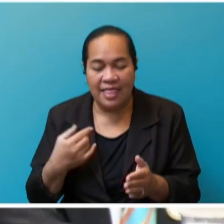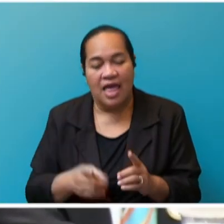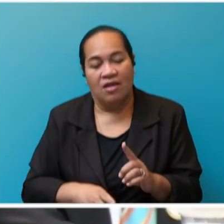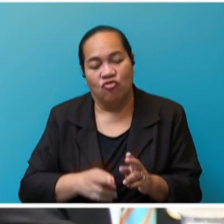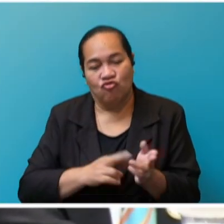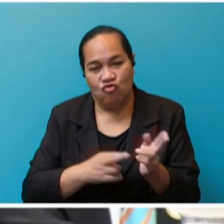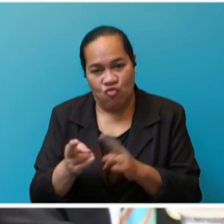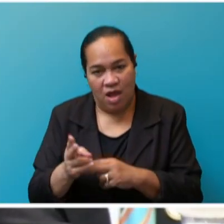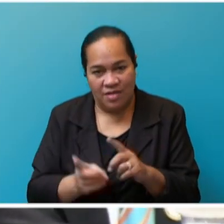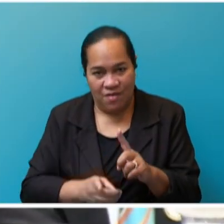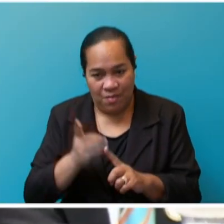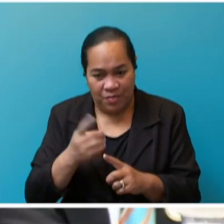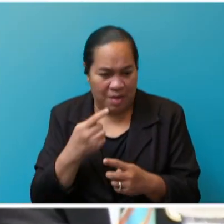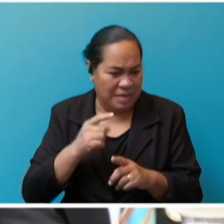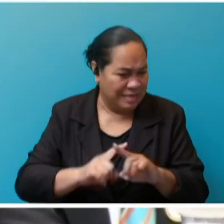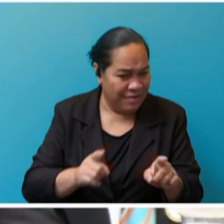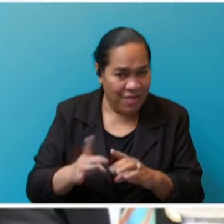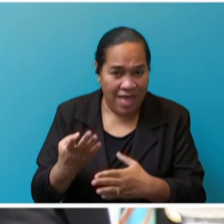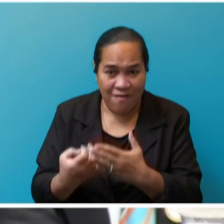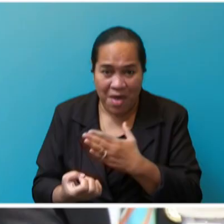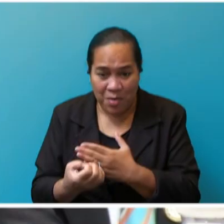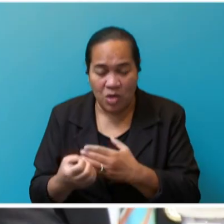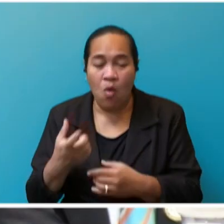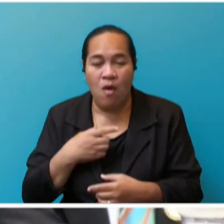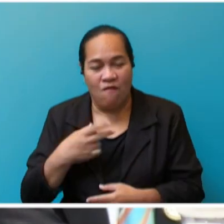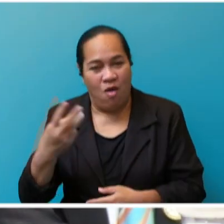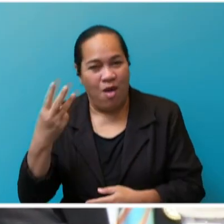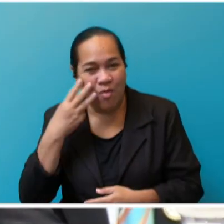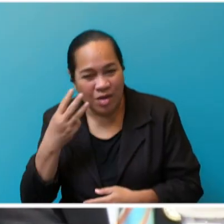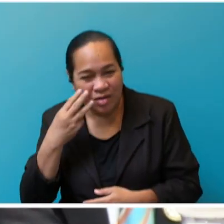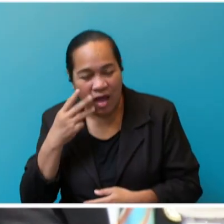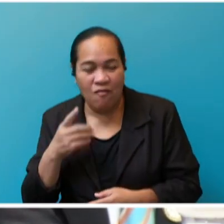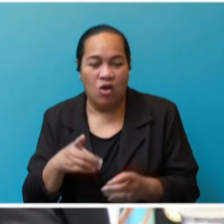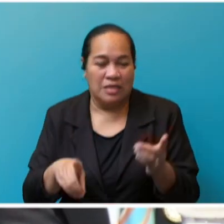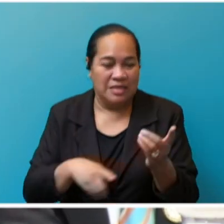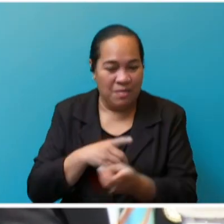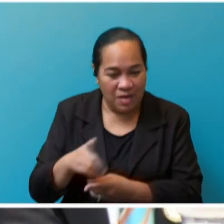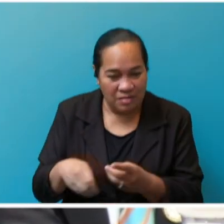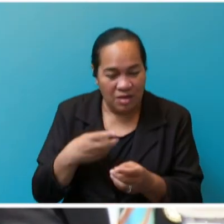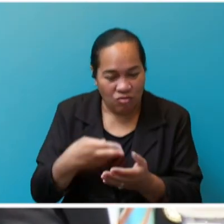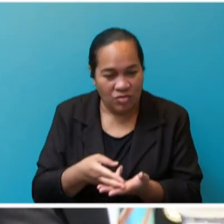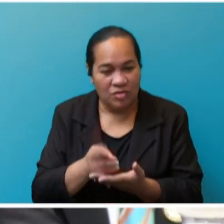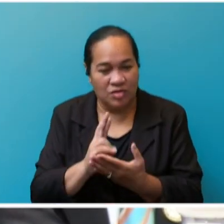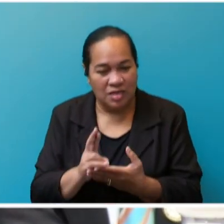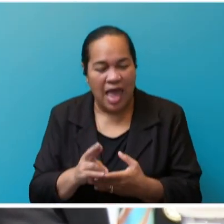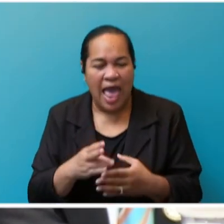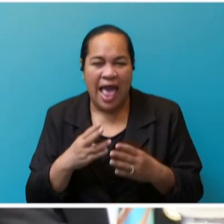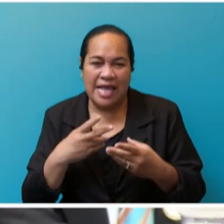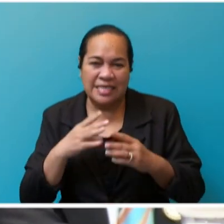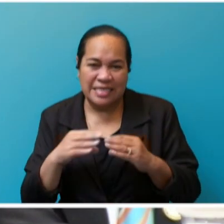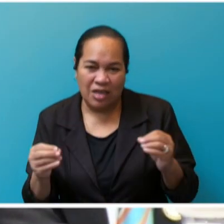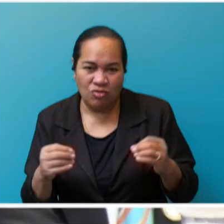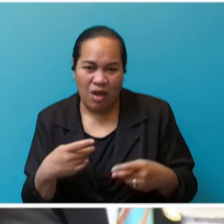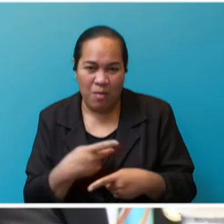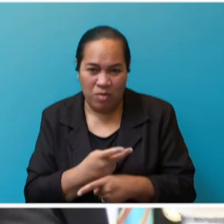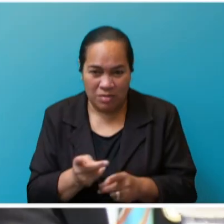Each of these events enhanced public awareness on domestic violence, disaster resilience, legal education, and sexual reproductive health. In